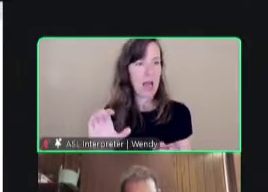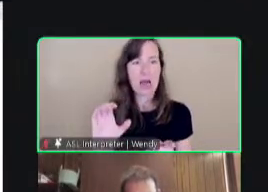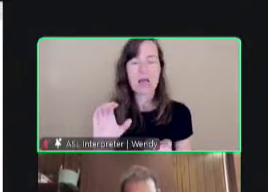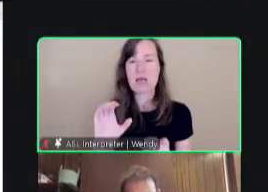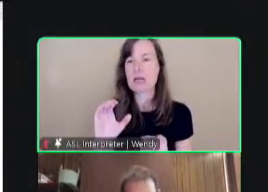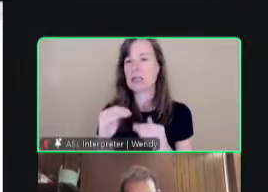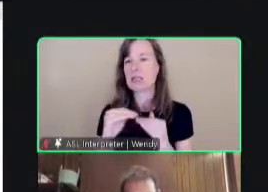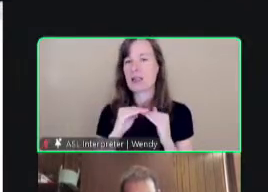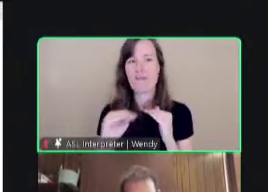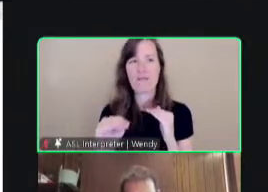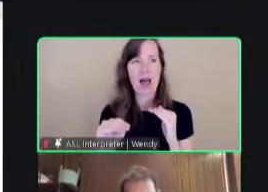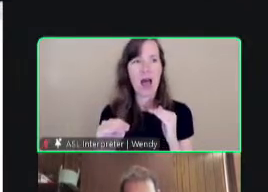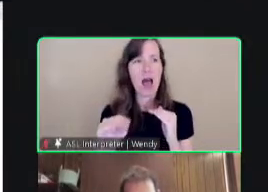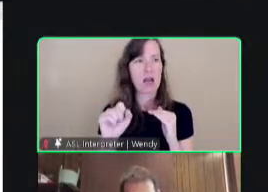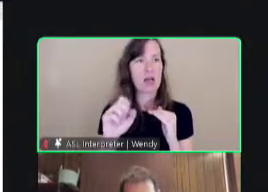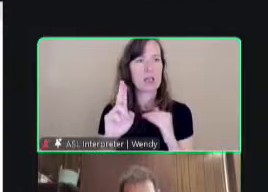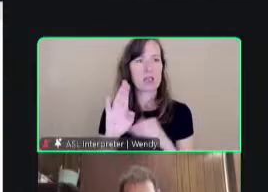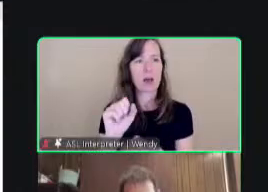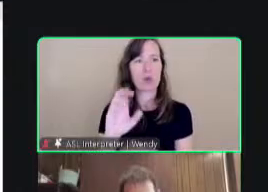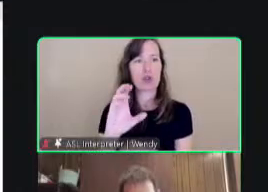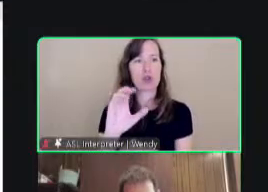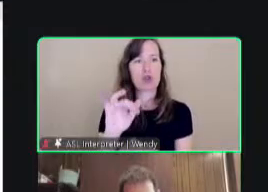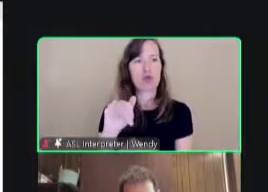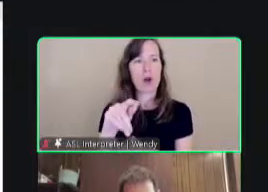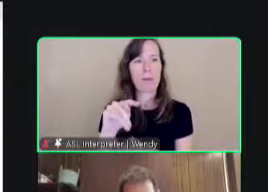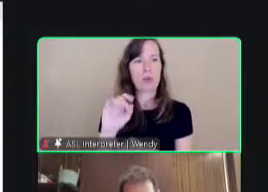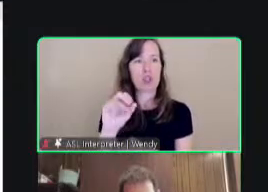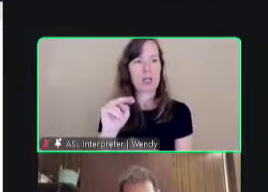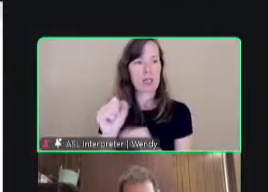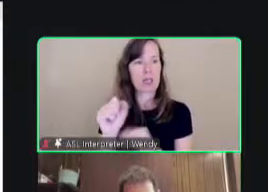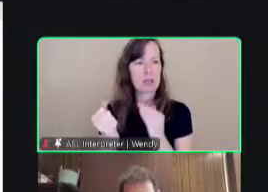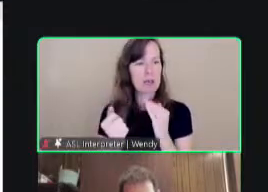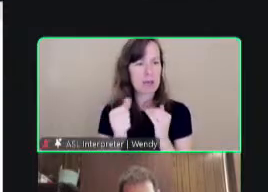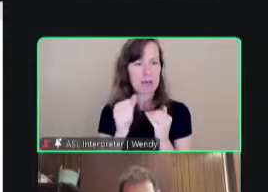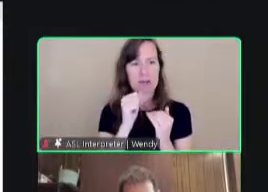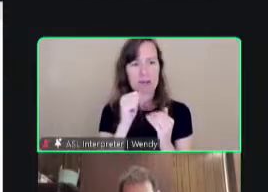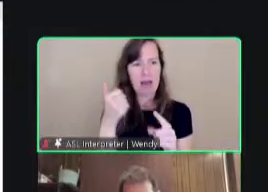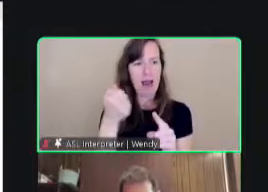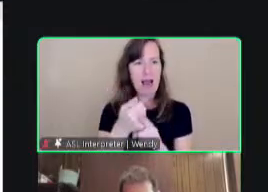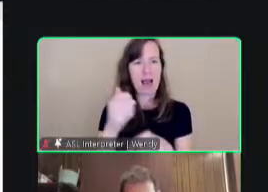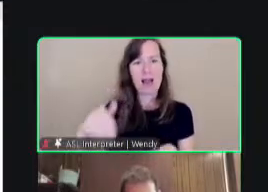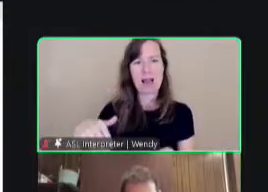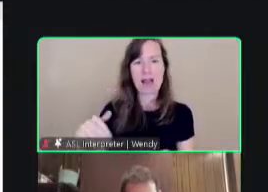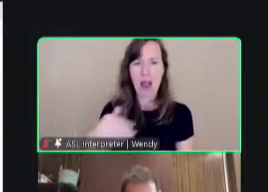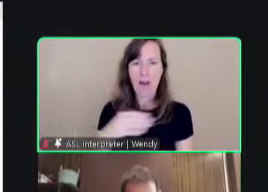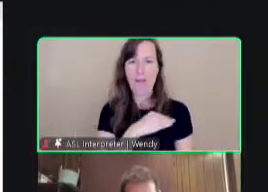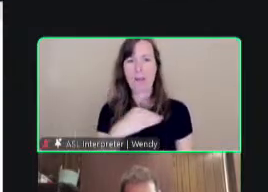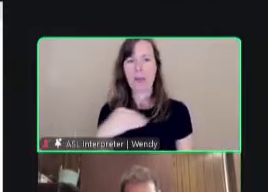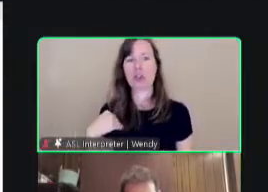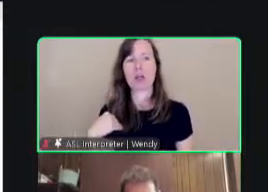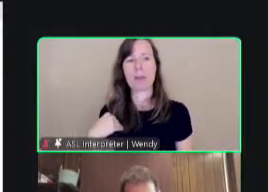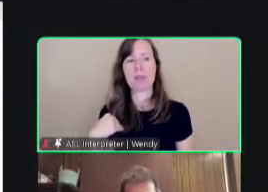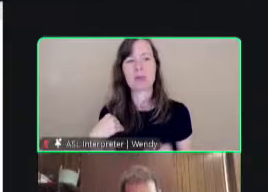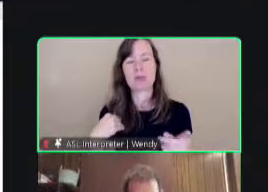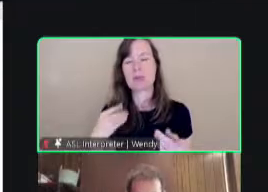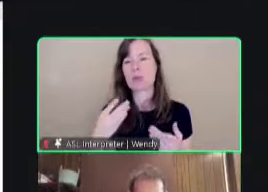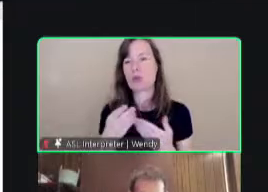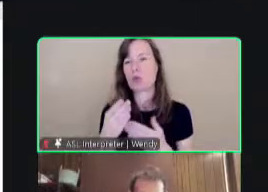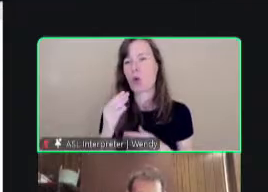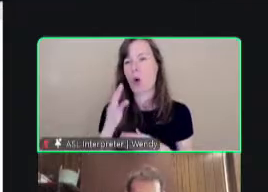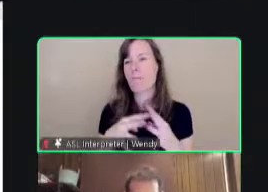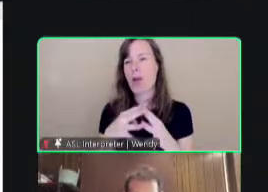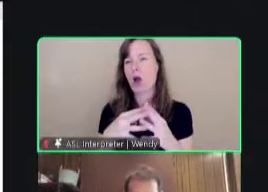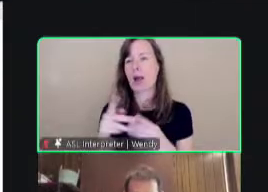flat. Subscriptions, it hasn't hit yet our memberships to the American Public Works